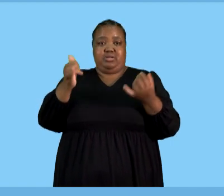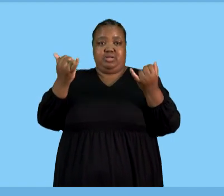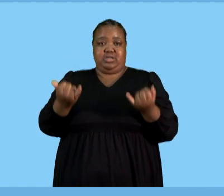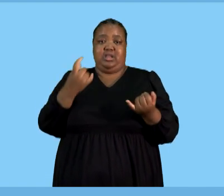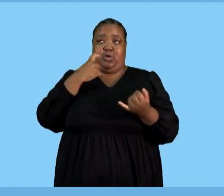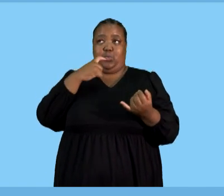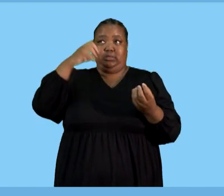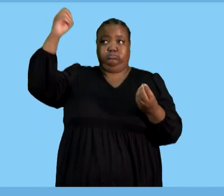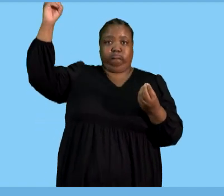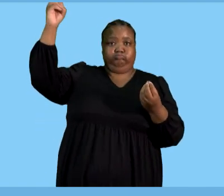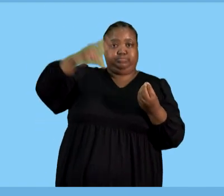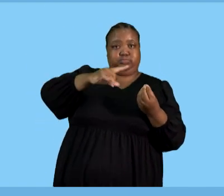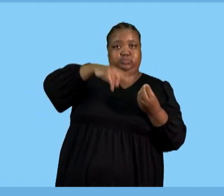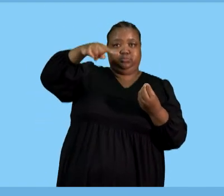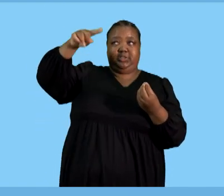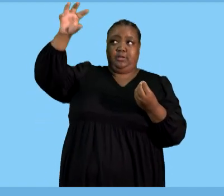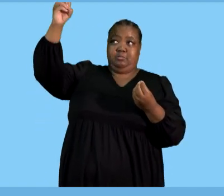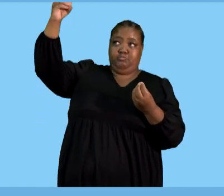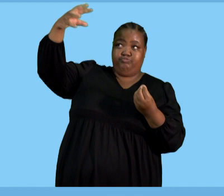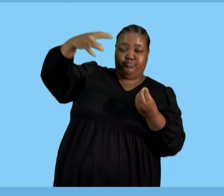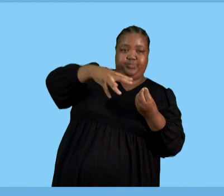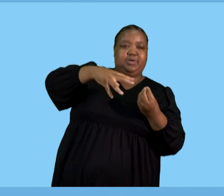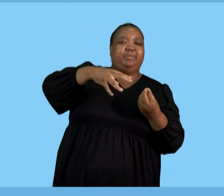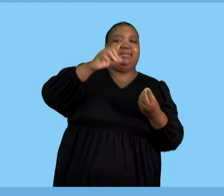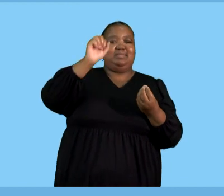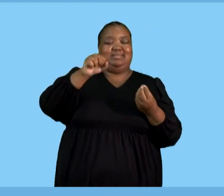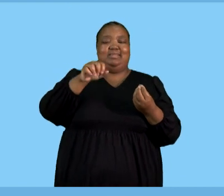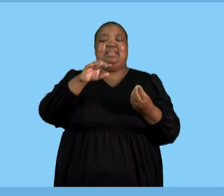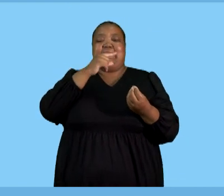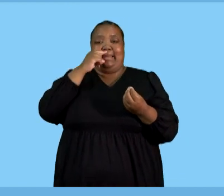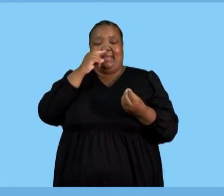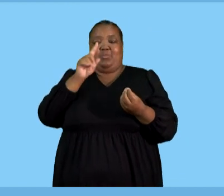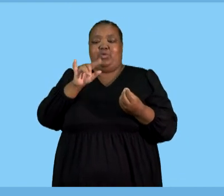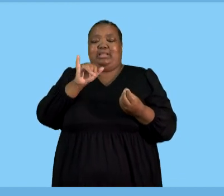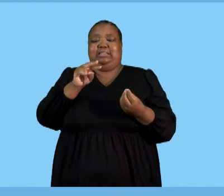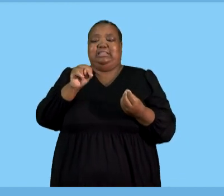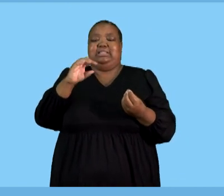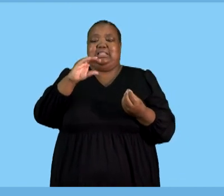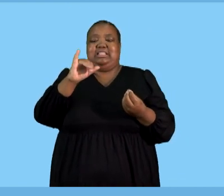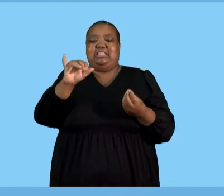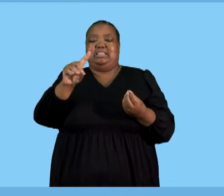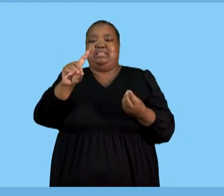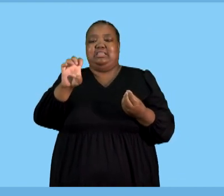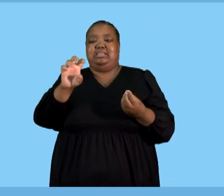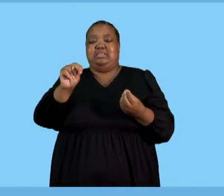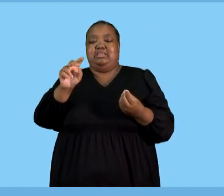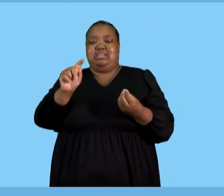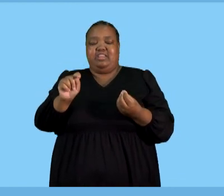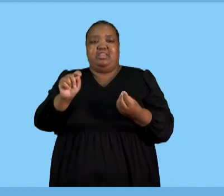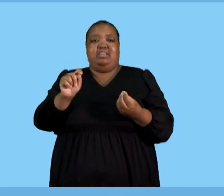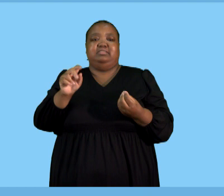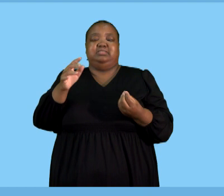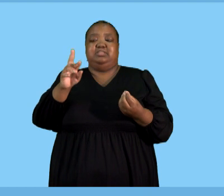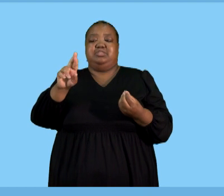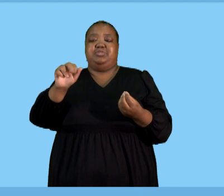ray that is striking the surface, that is going towards the surface, that is called the incident ray. Now the ray of